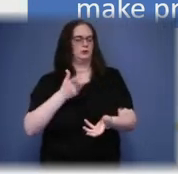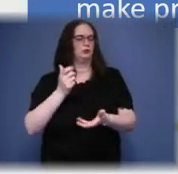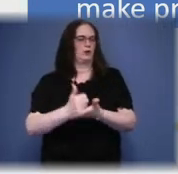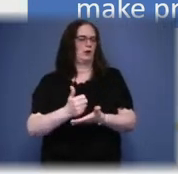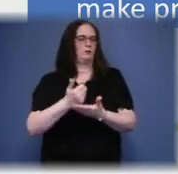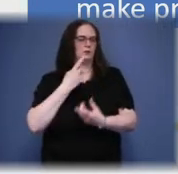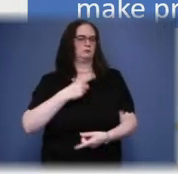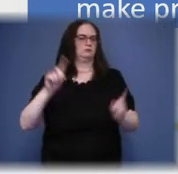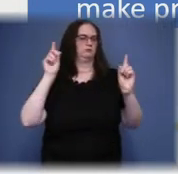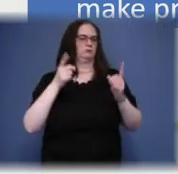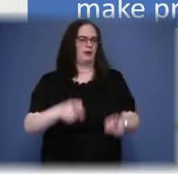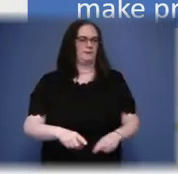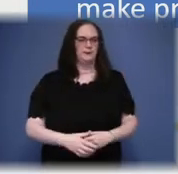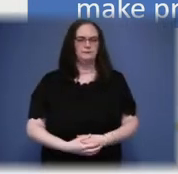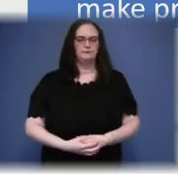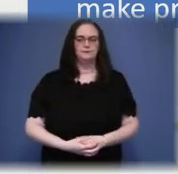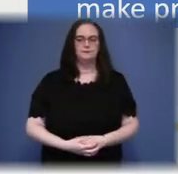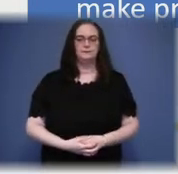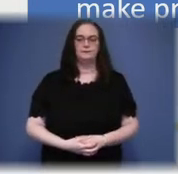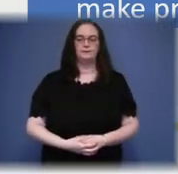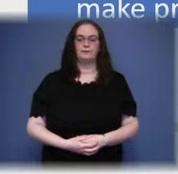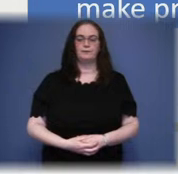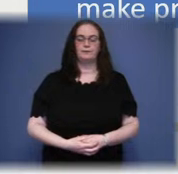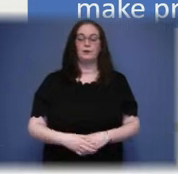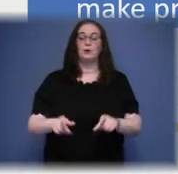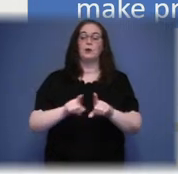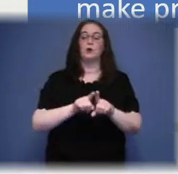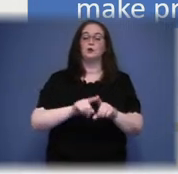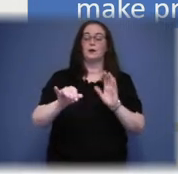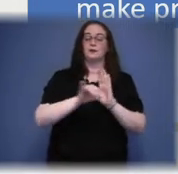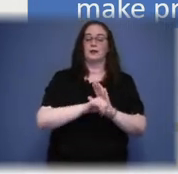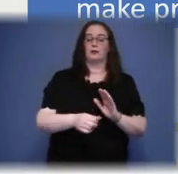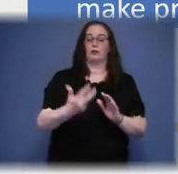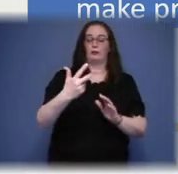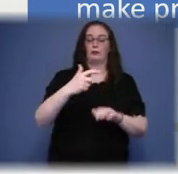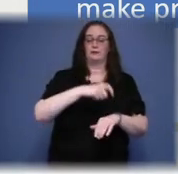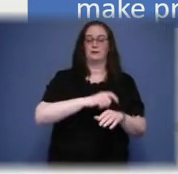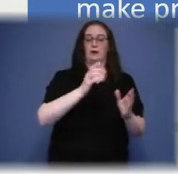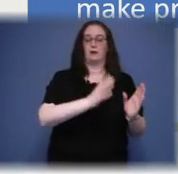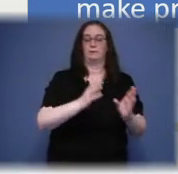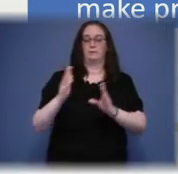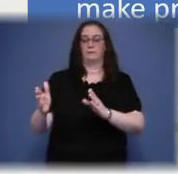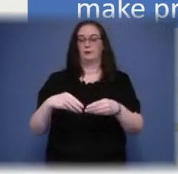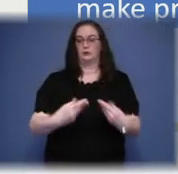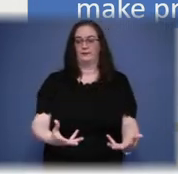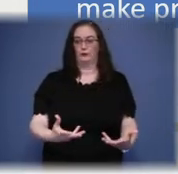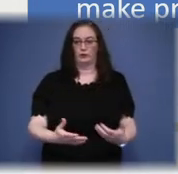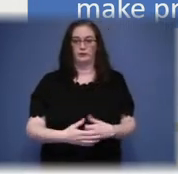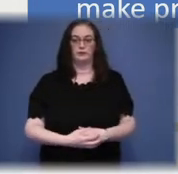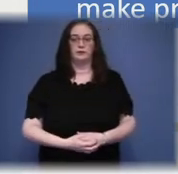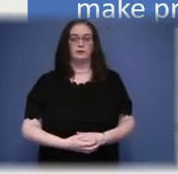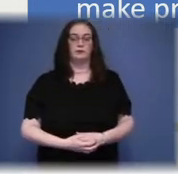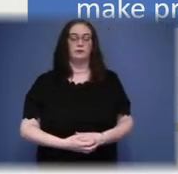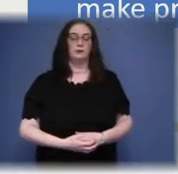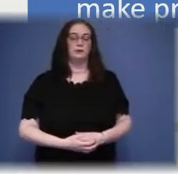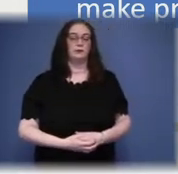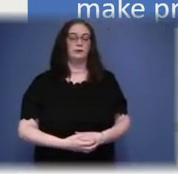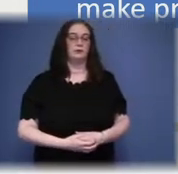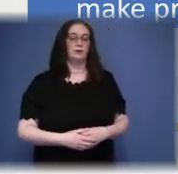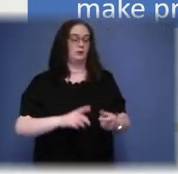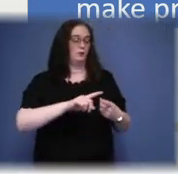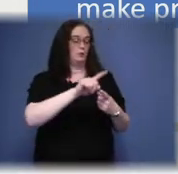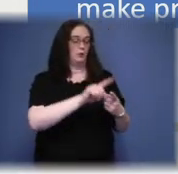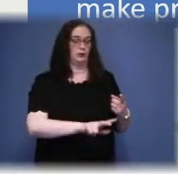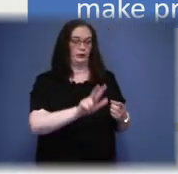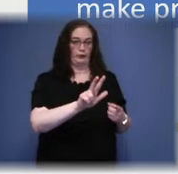that goal happen. We also have identified three time periods for delivering strategies.